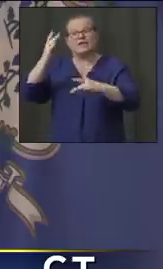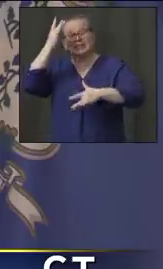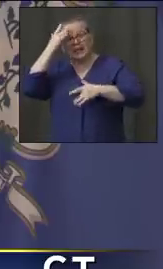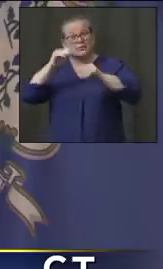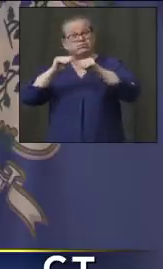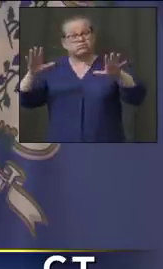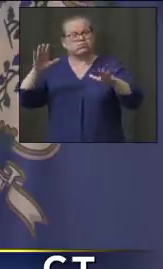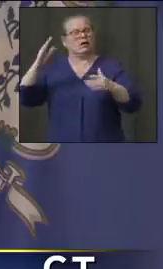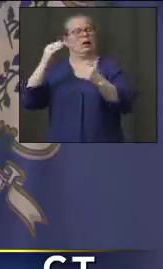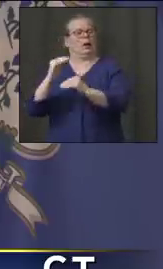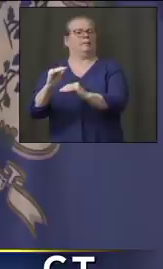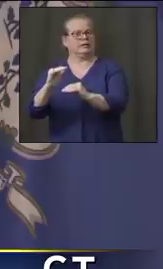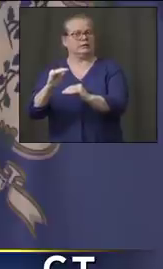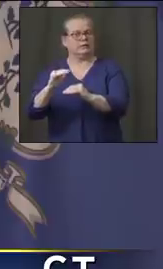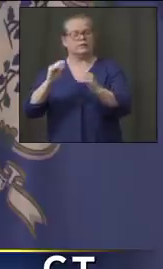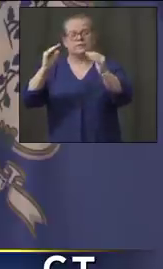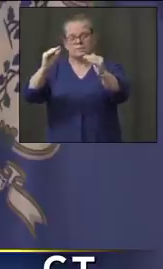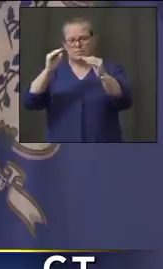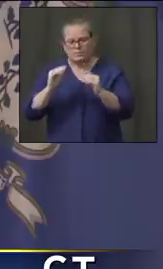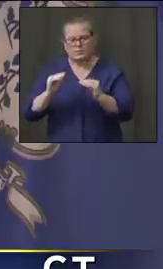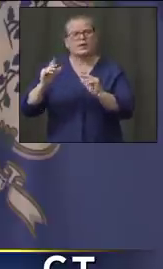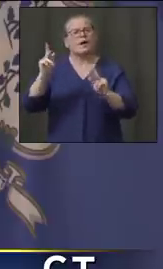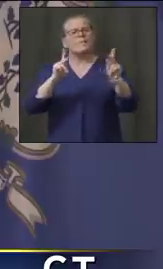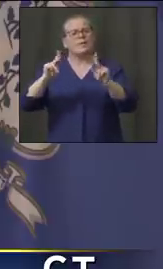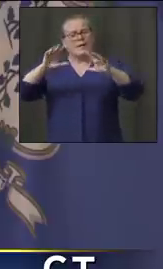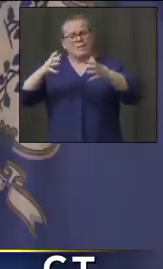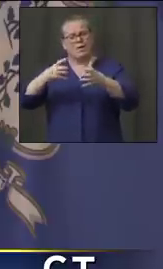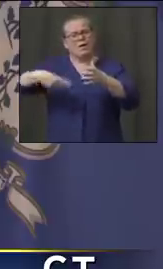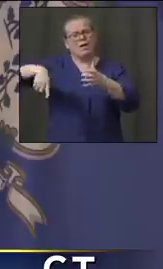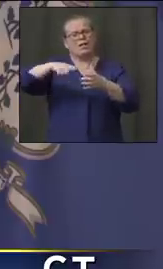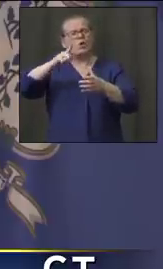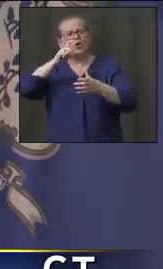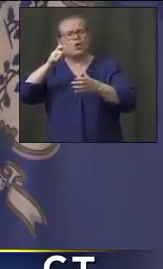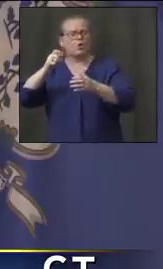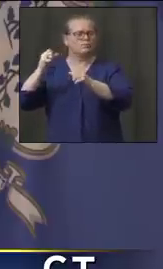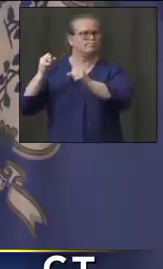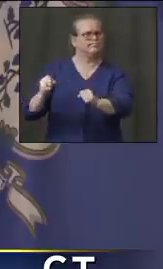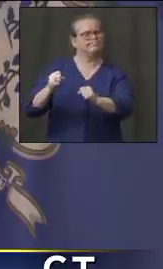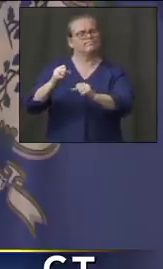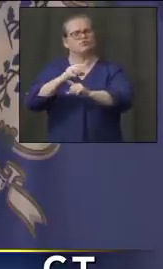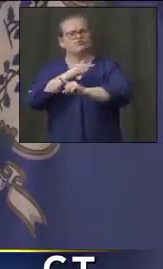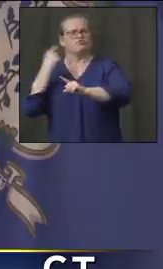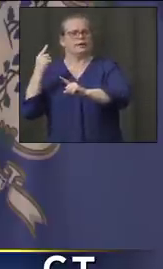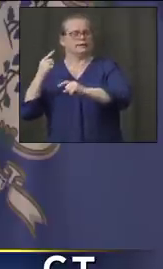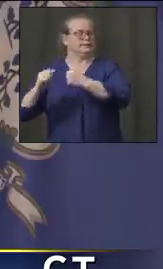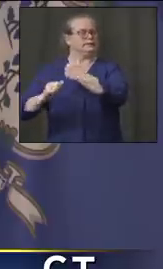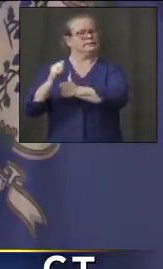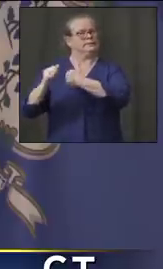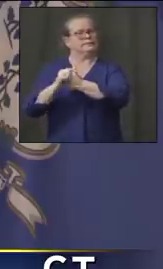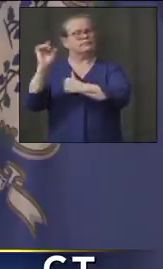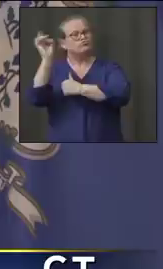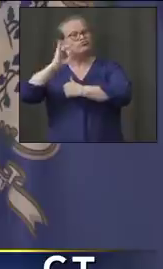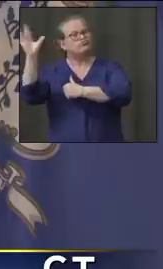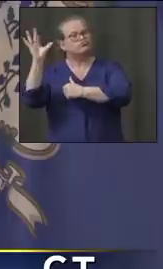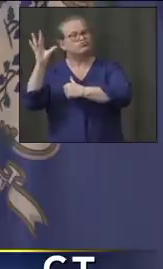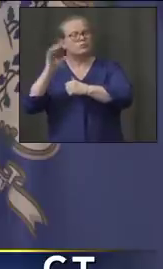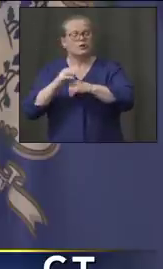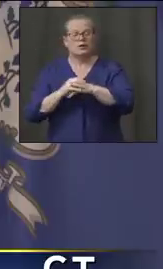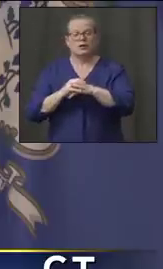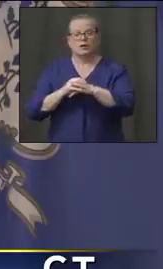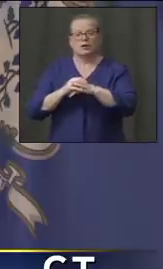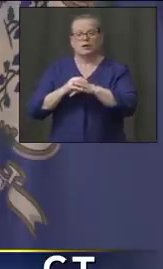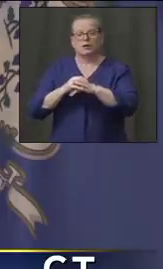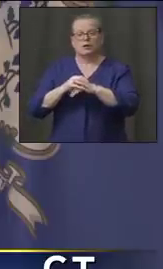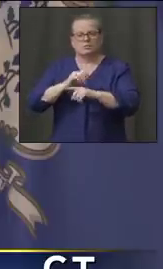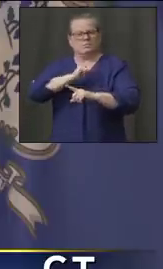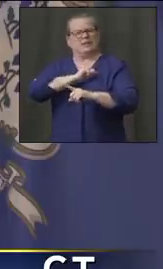high-risk populations. Let me say that in a personal way. I mean, it's the right thing to do. We know that certain members of our